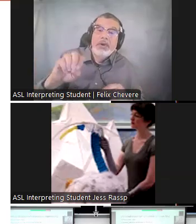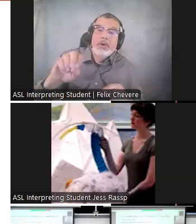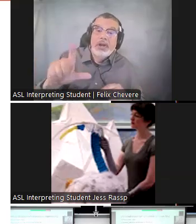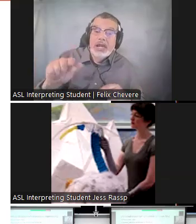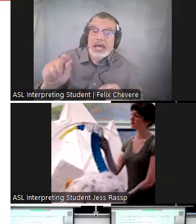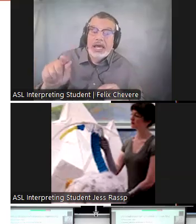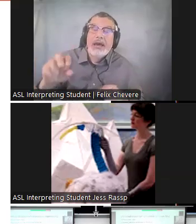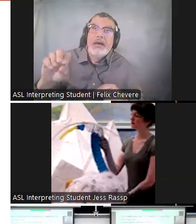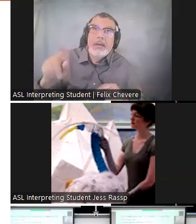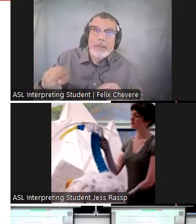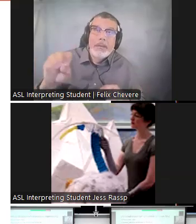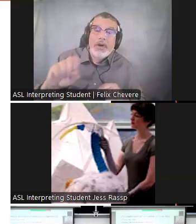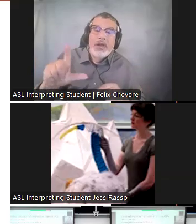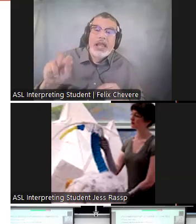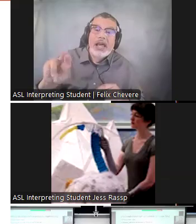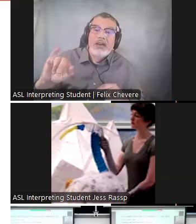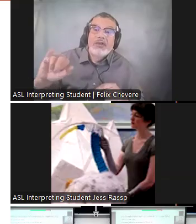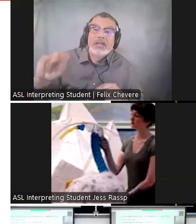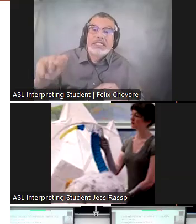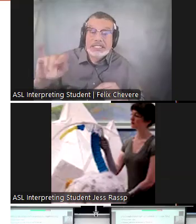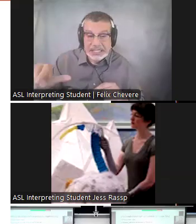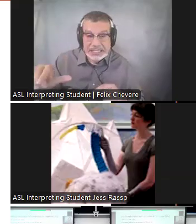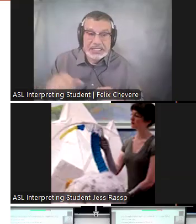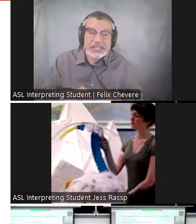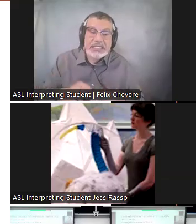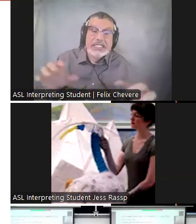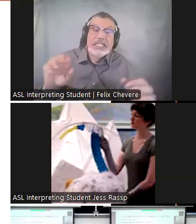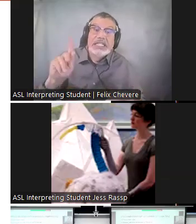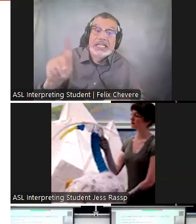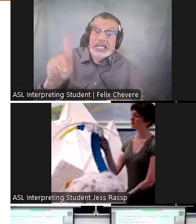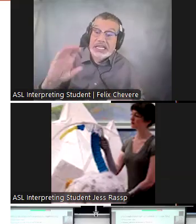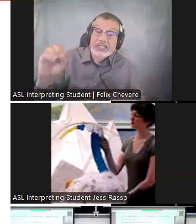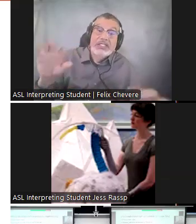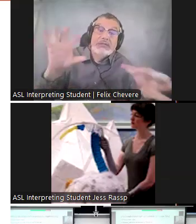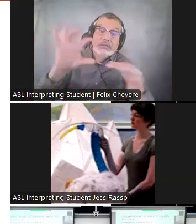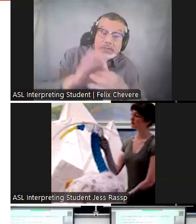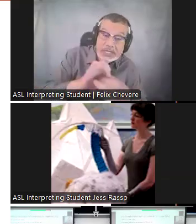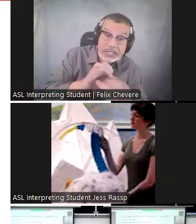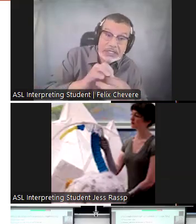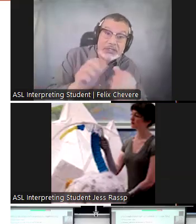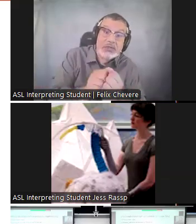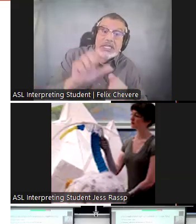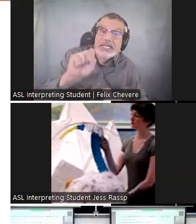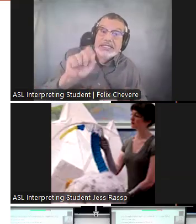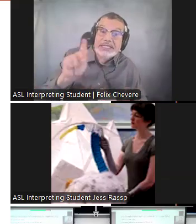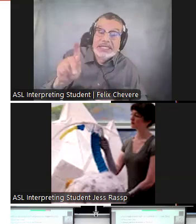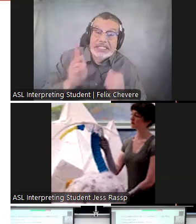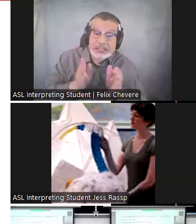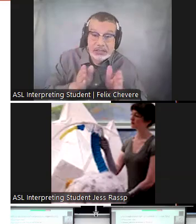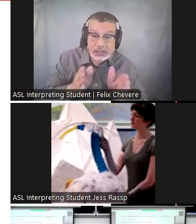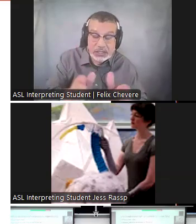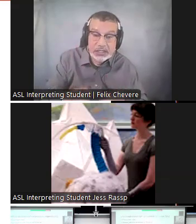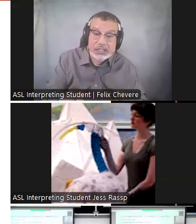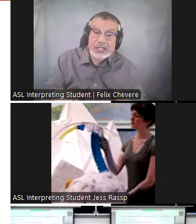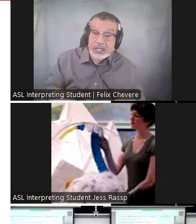is calcium enters in. Calcium then binds to this SK channel and allows for potassium